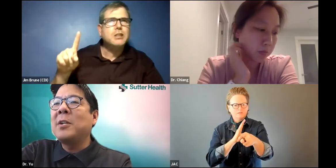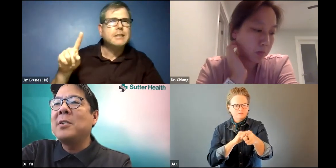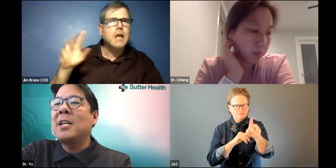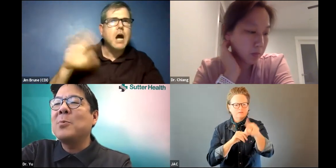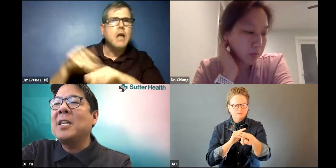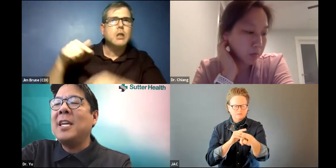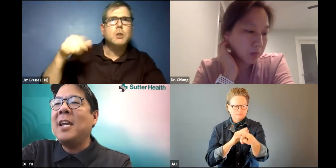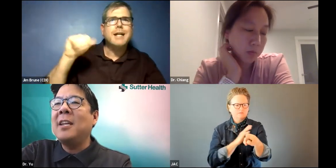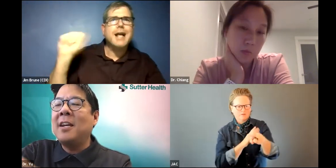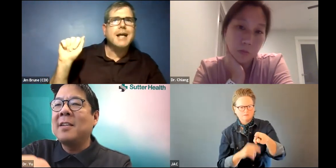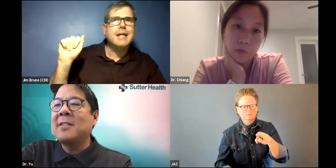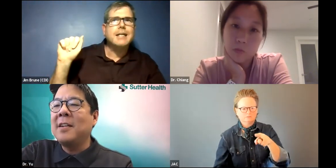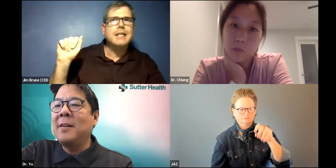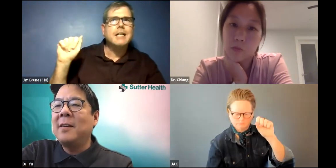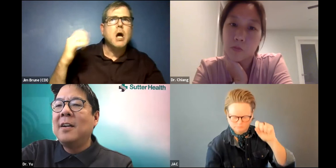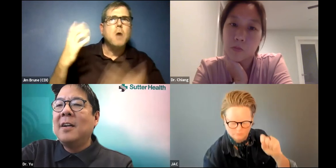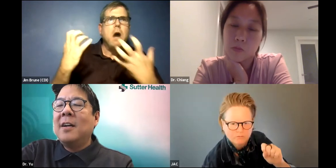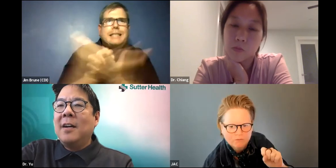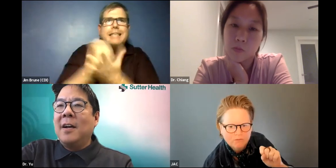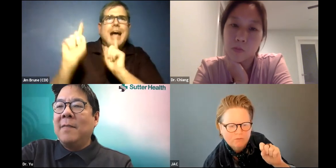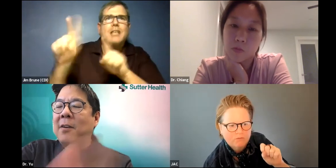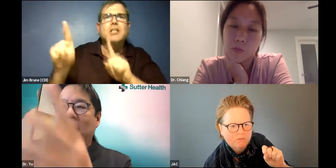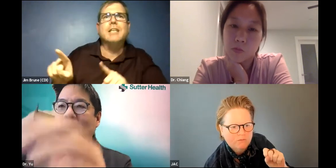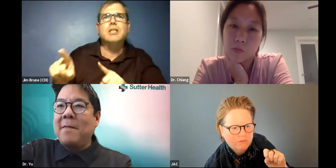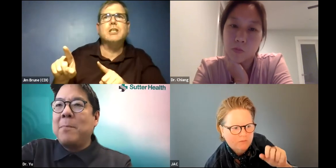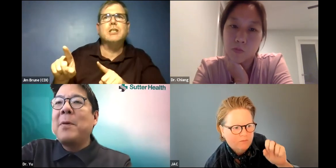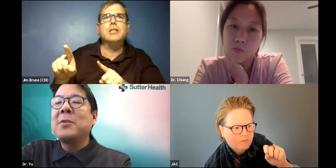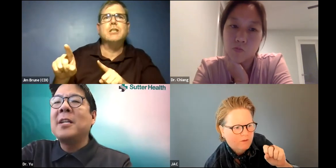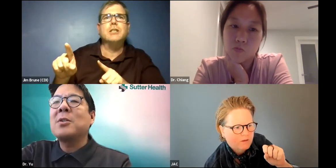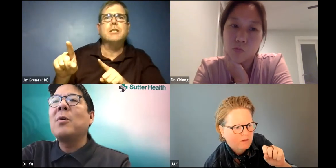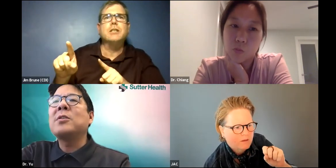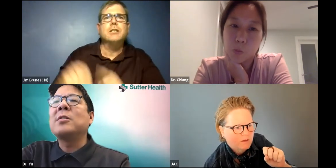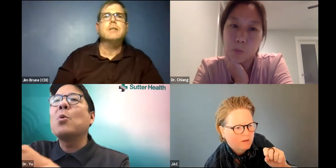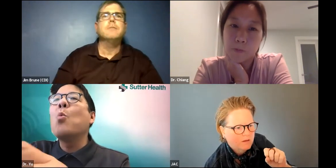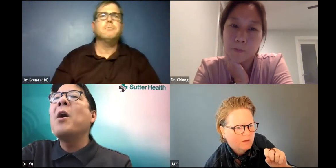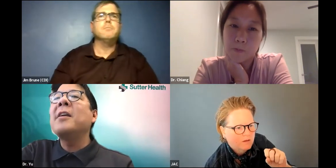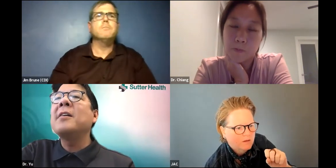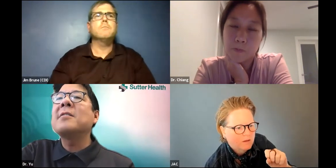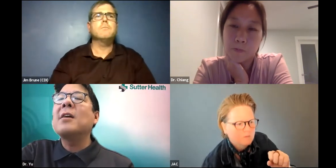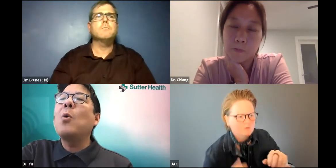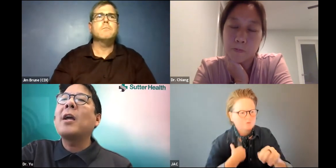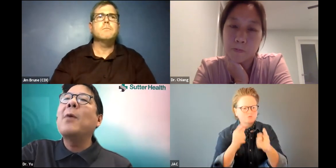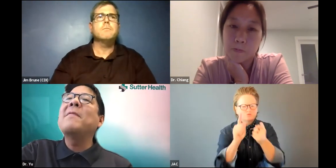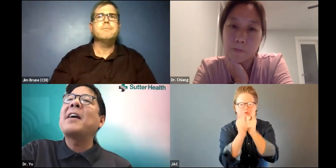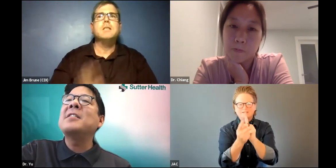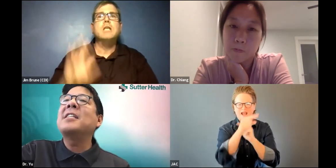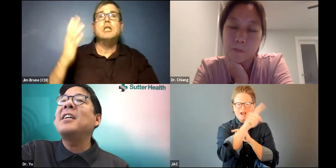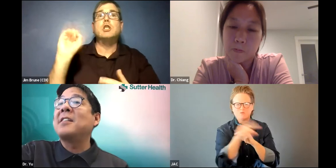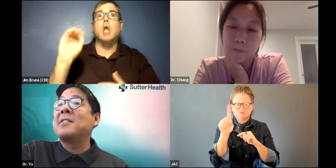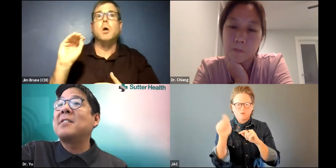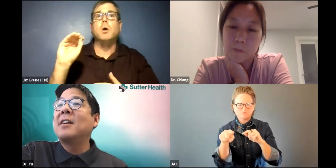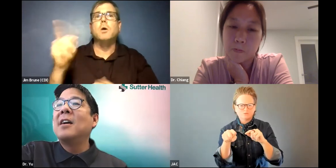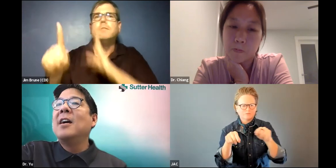many questions as we can as Farah prepares the next question. So one is, can we